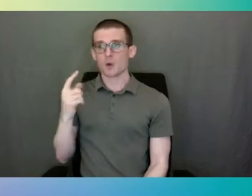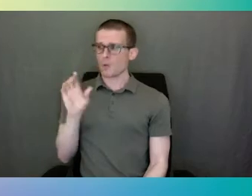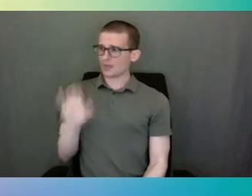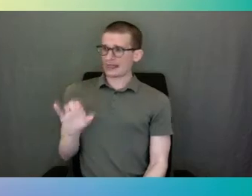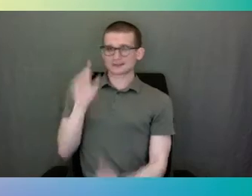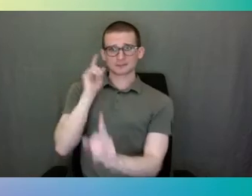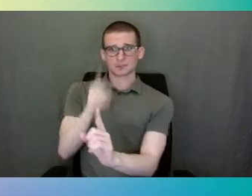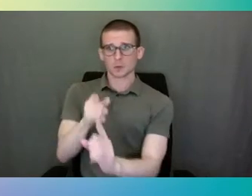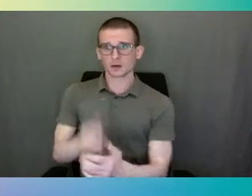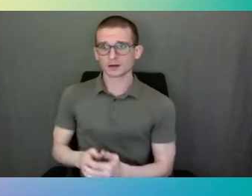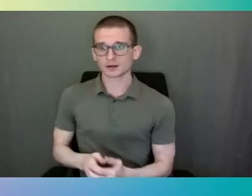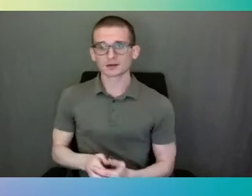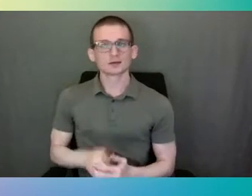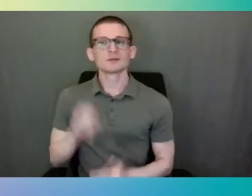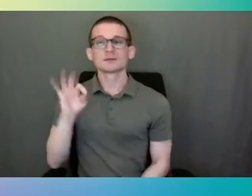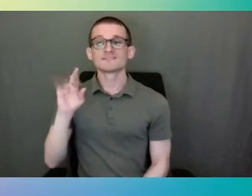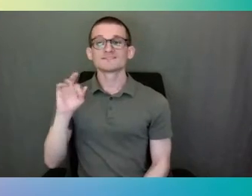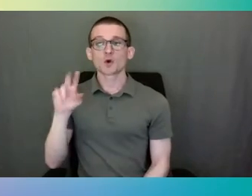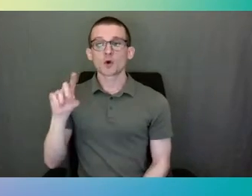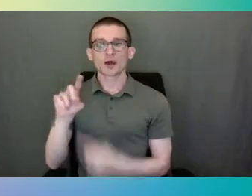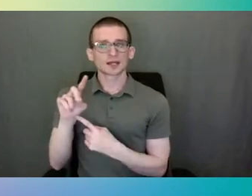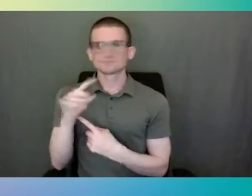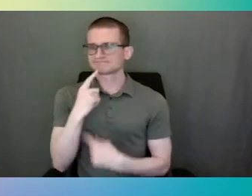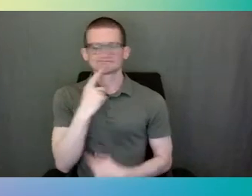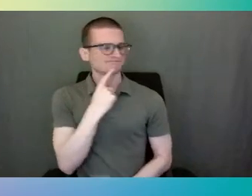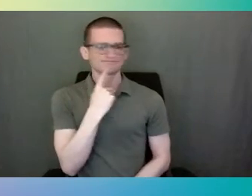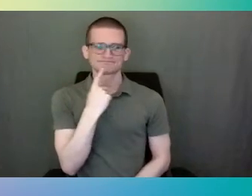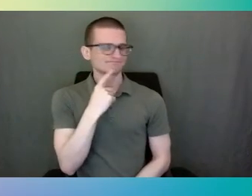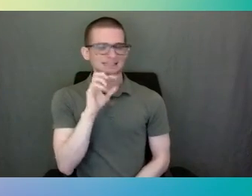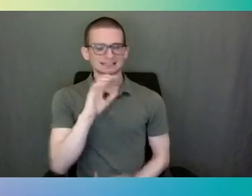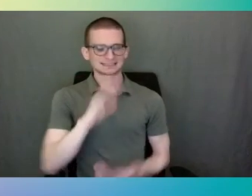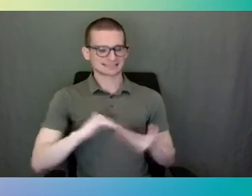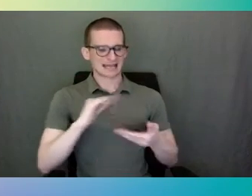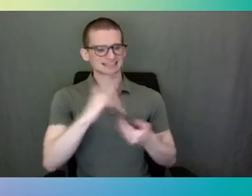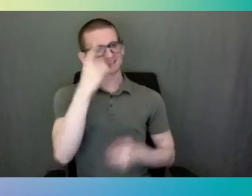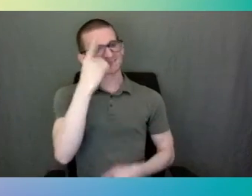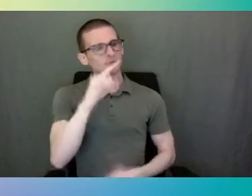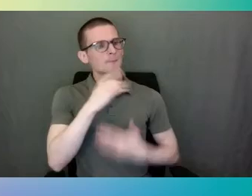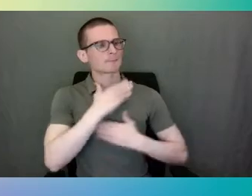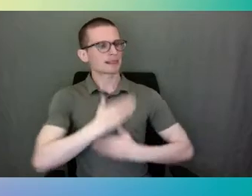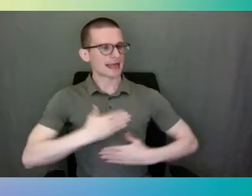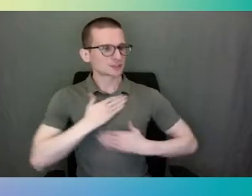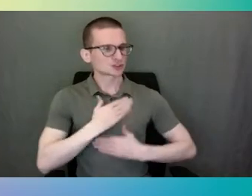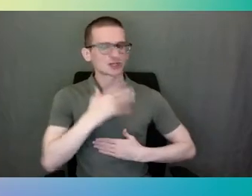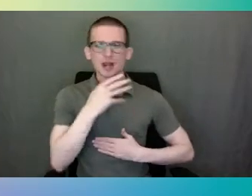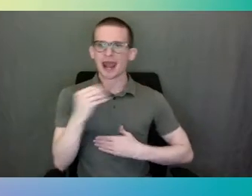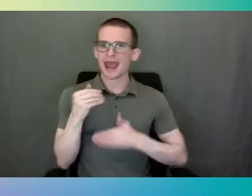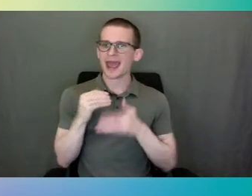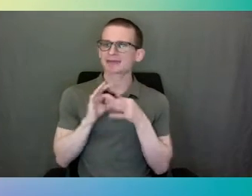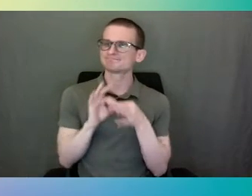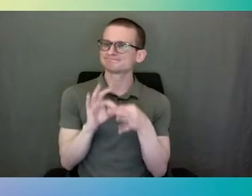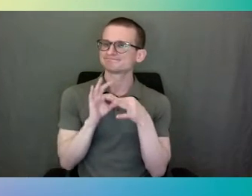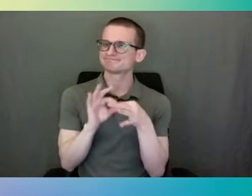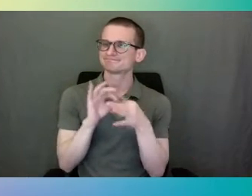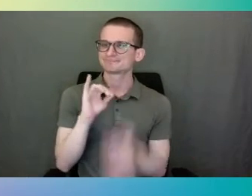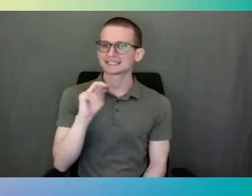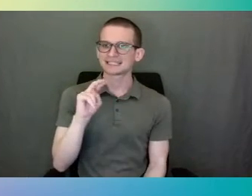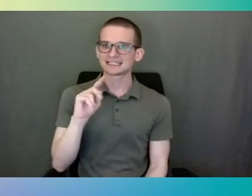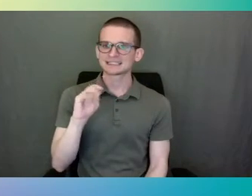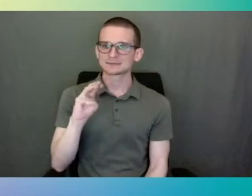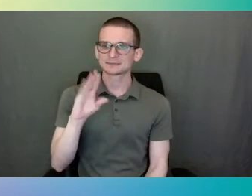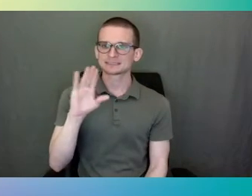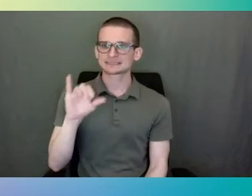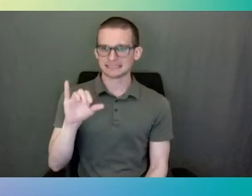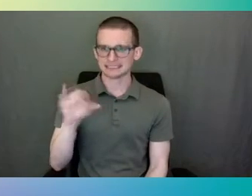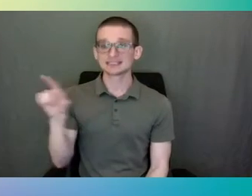no, sex is pleasure. Pleasure, it's intimacy and it's pleasure. So he starts talking about the elevated importance